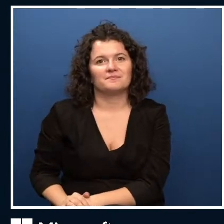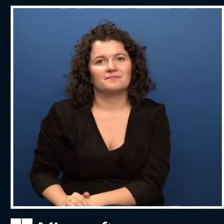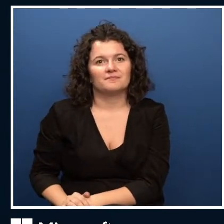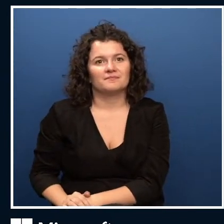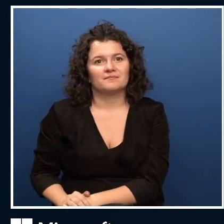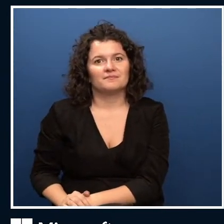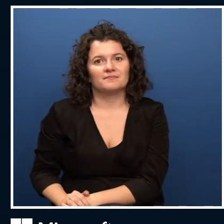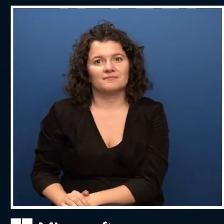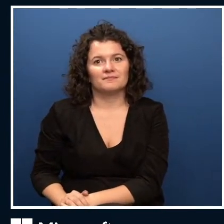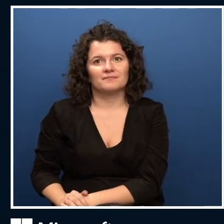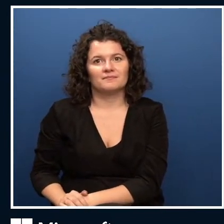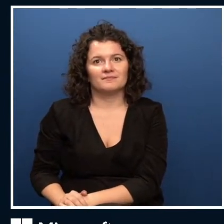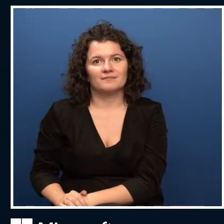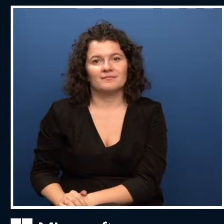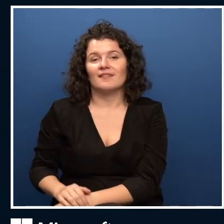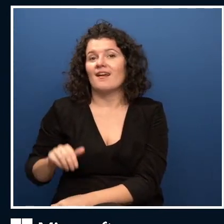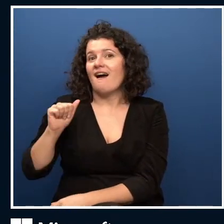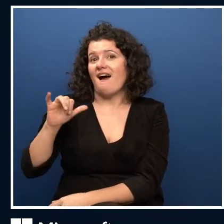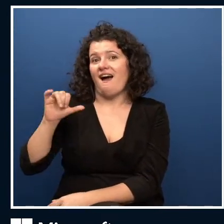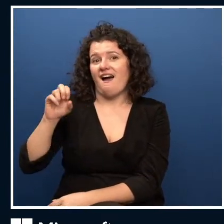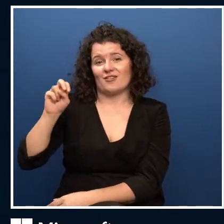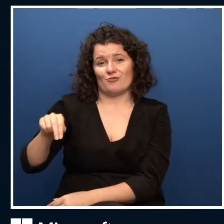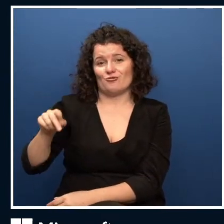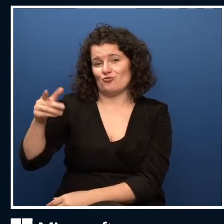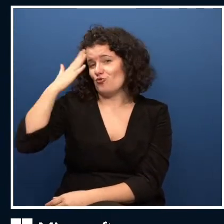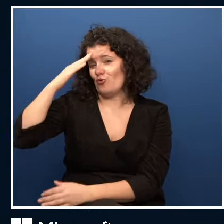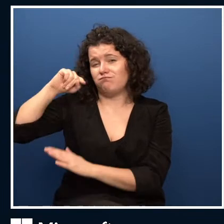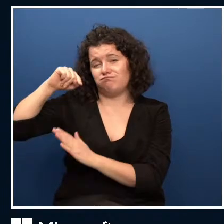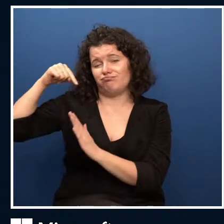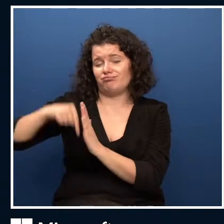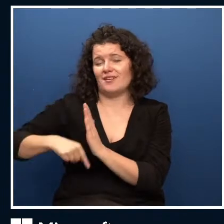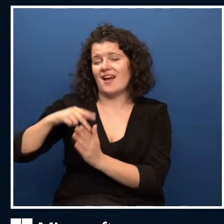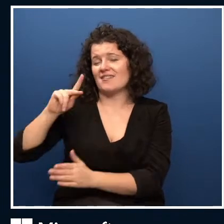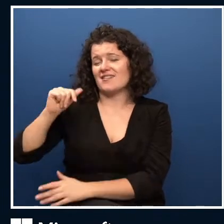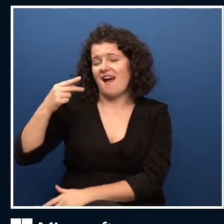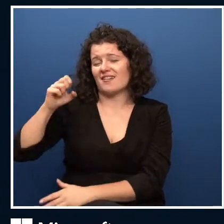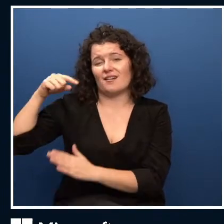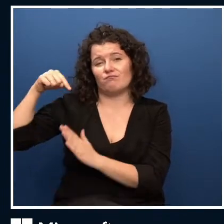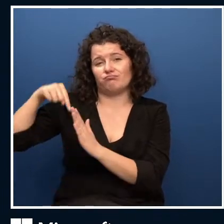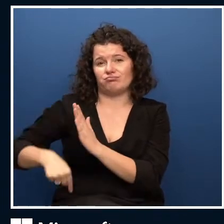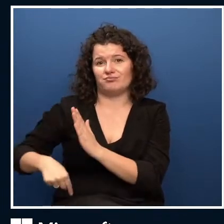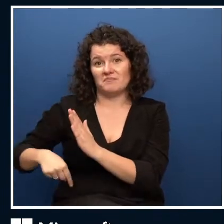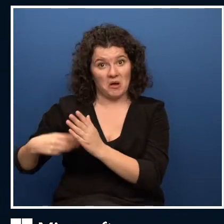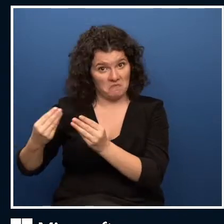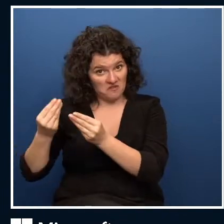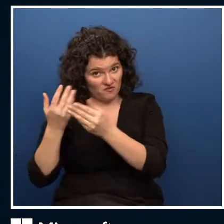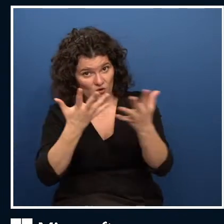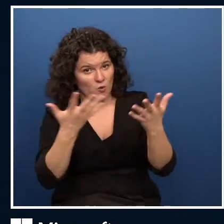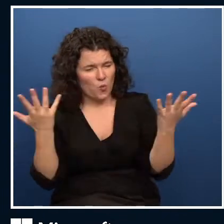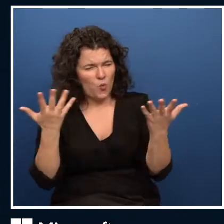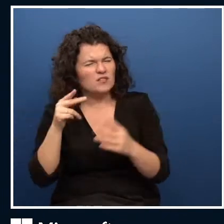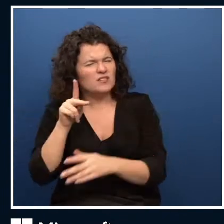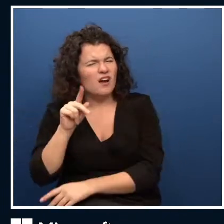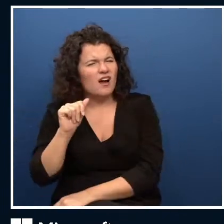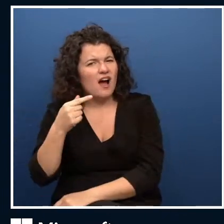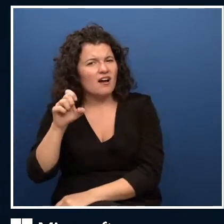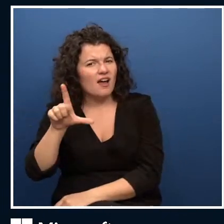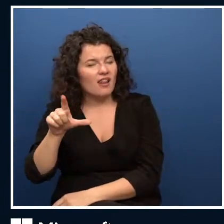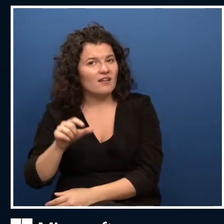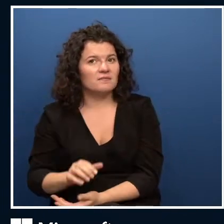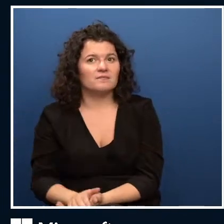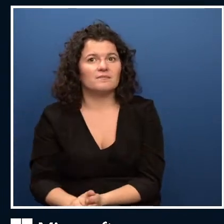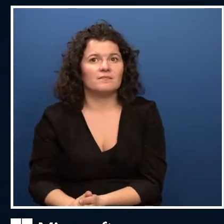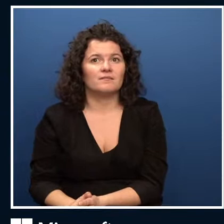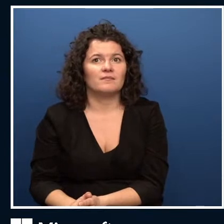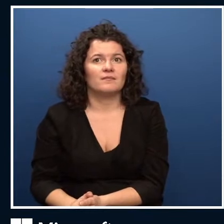you know a lot about Kaggle. Do you want to go ahead and let everyone know in the audience know what it is? Yeah, sure. So Kaggle is a platform